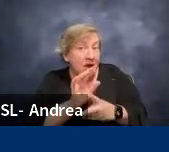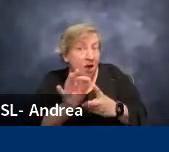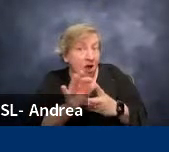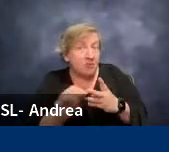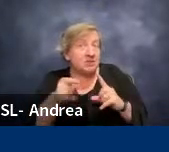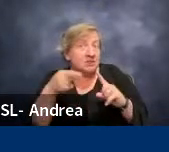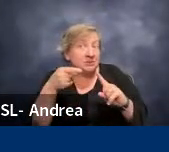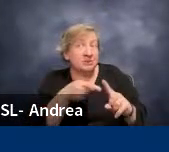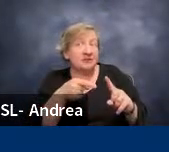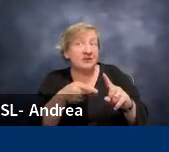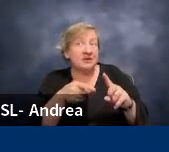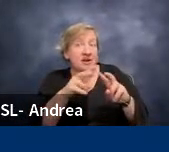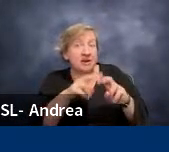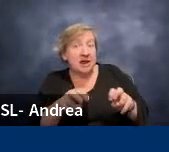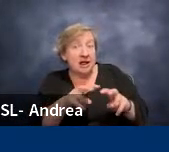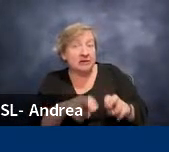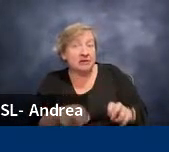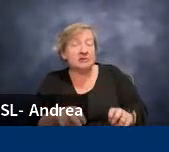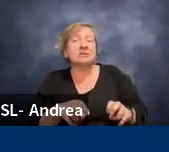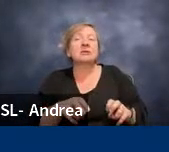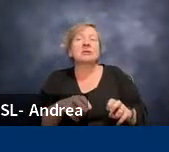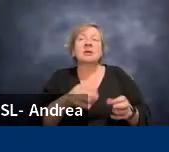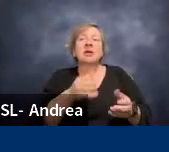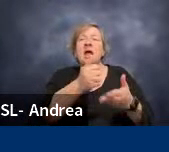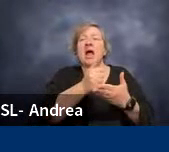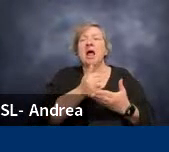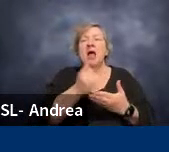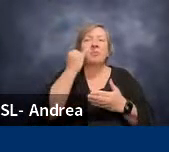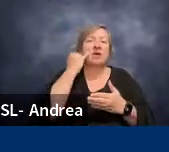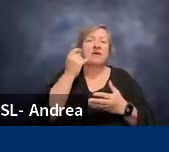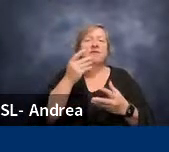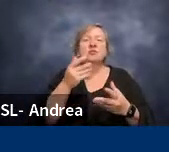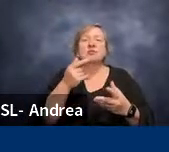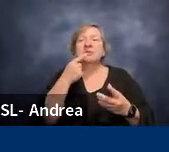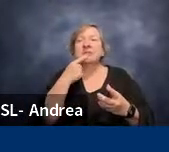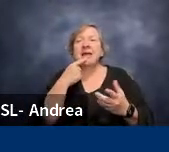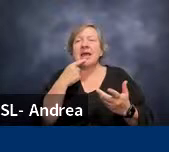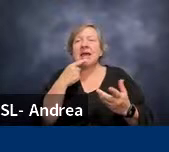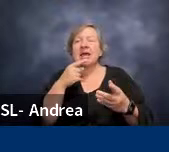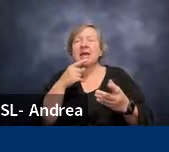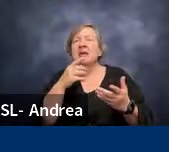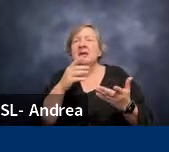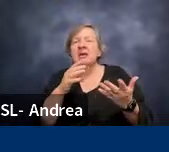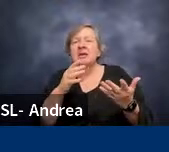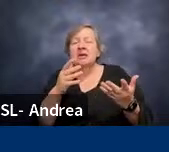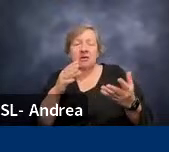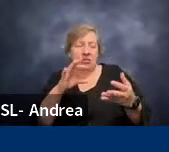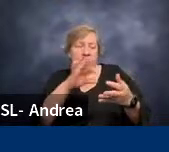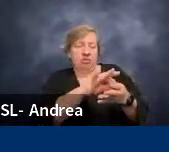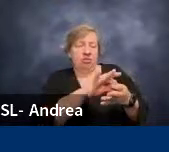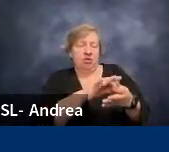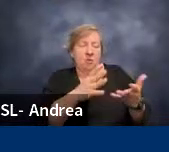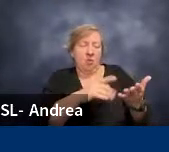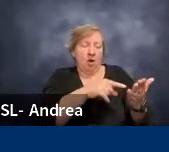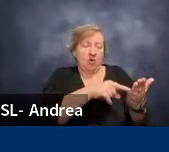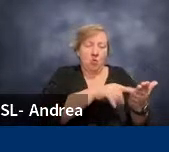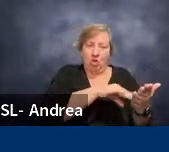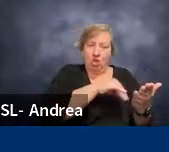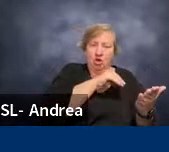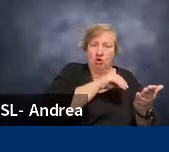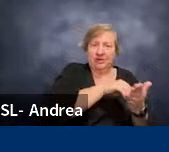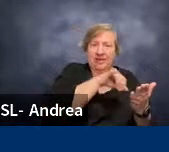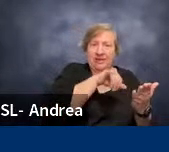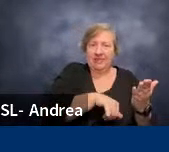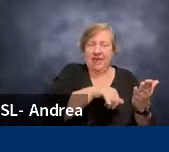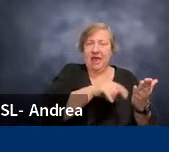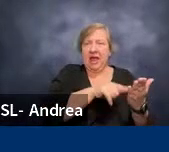it's really helpful if you provide the information from what you learned within the draft supplemental, the thing that helped you